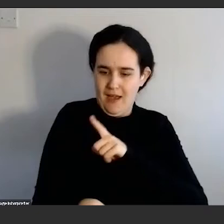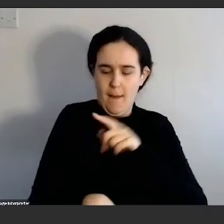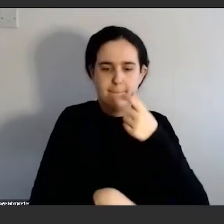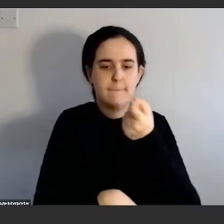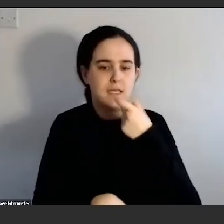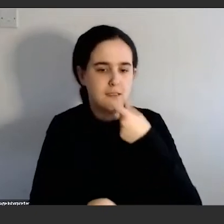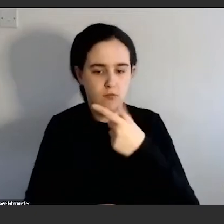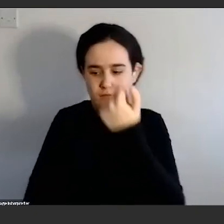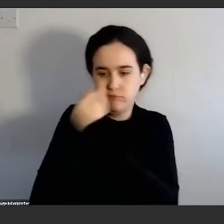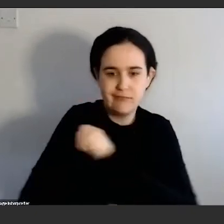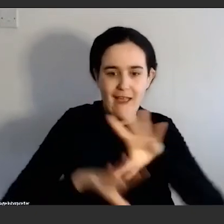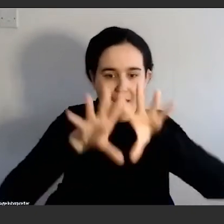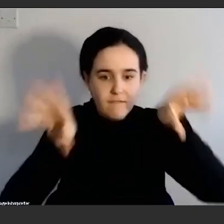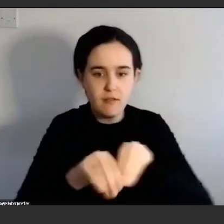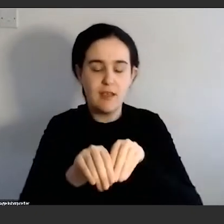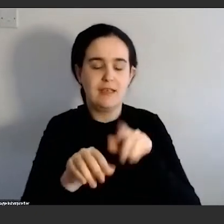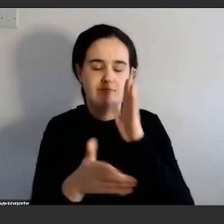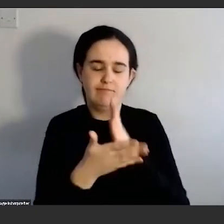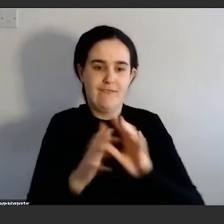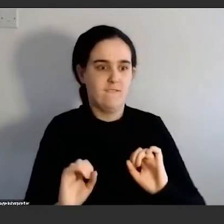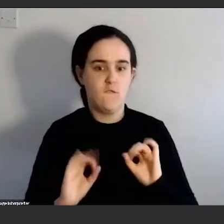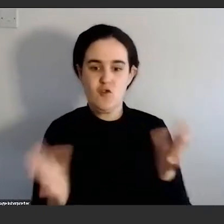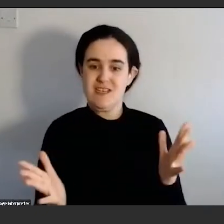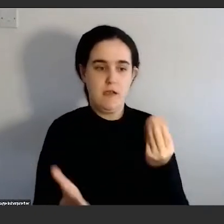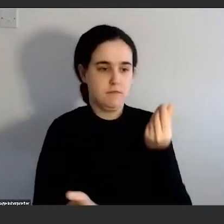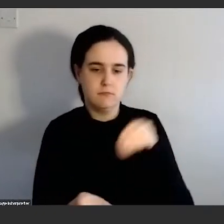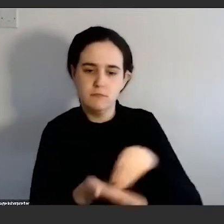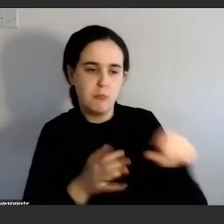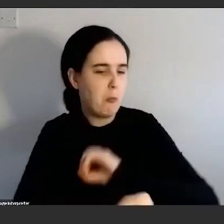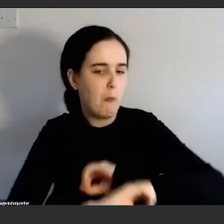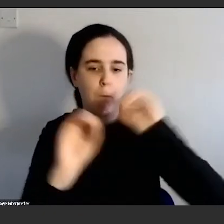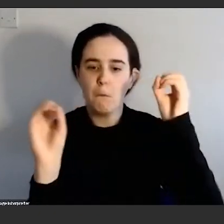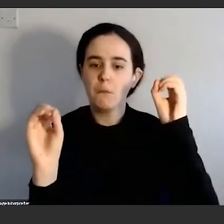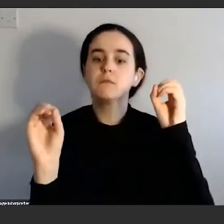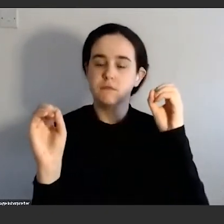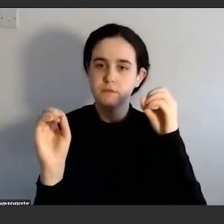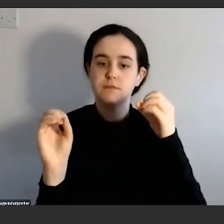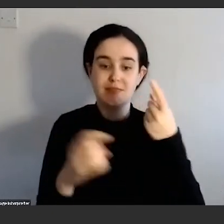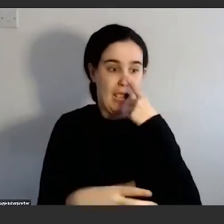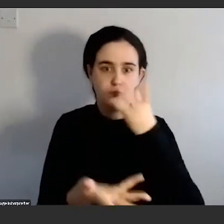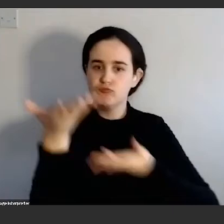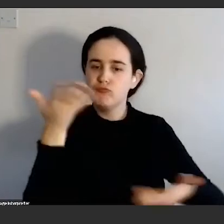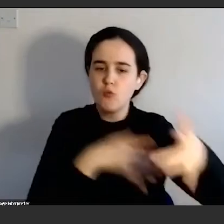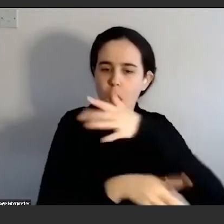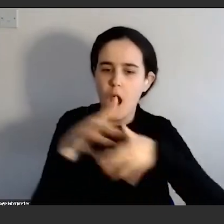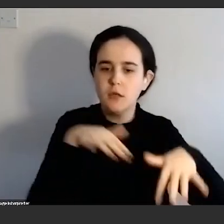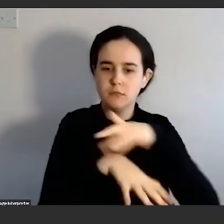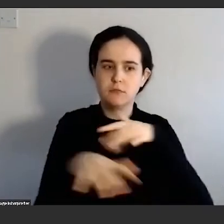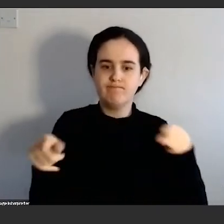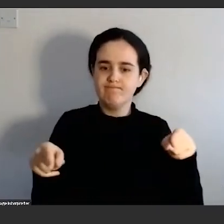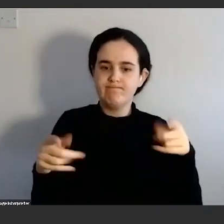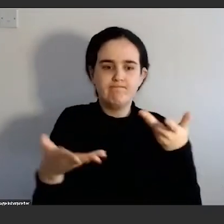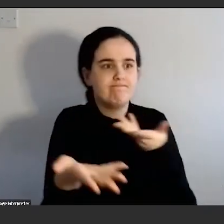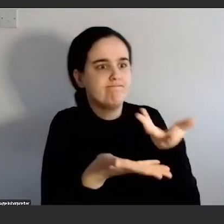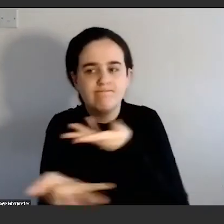white, middle-class male. So I'm very much able to advocate for my own health needs in the healthcare system. And many